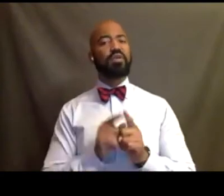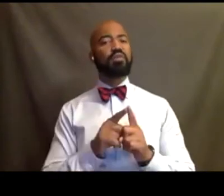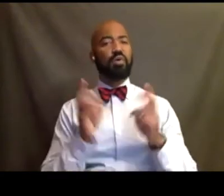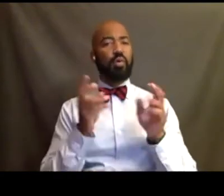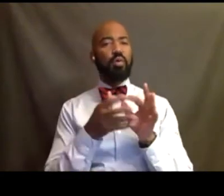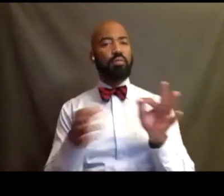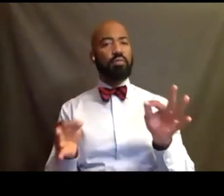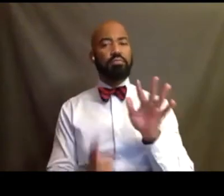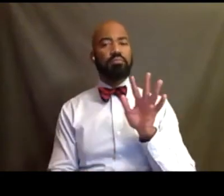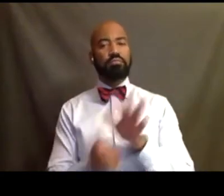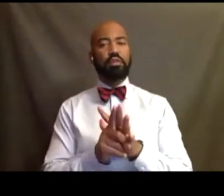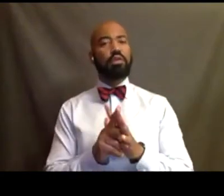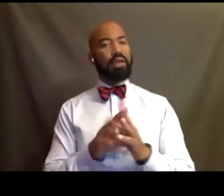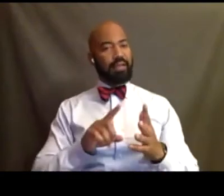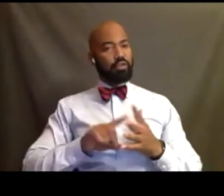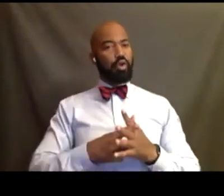the introduction.